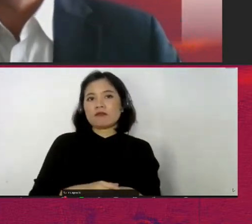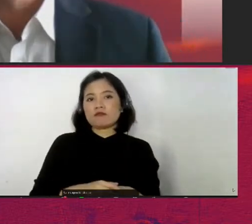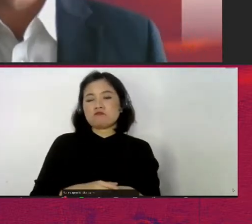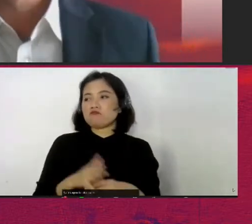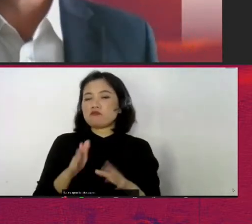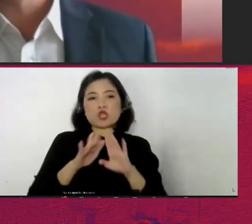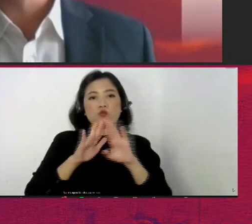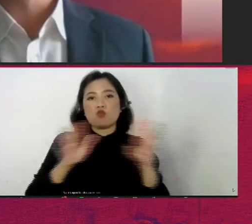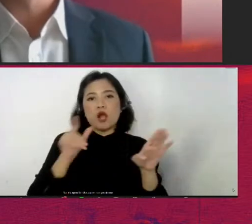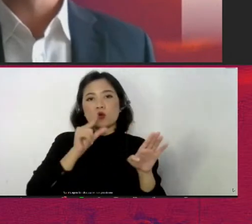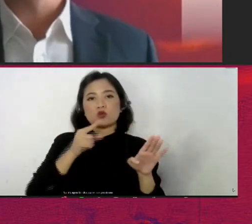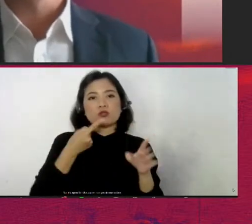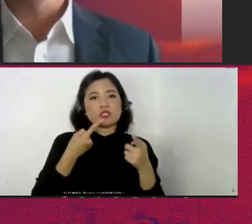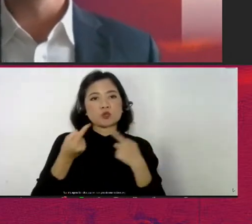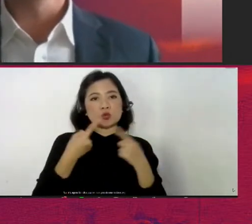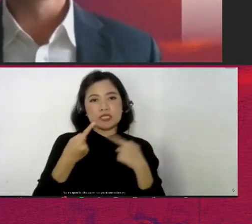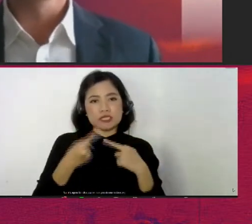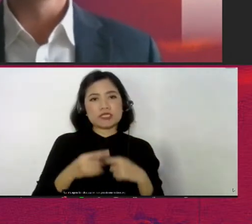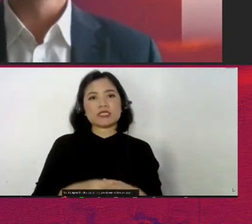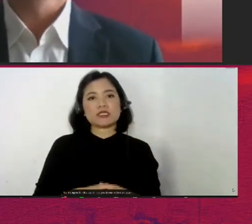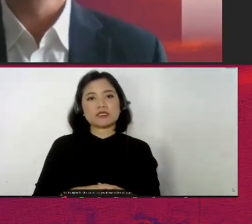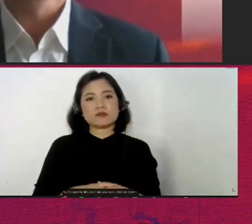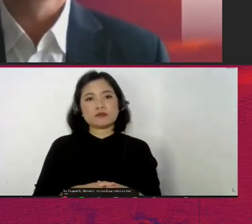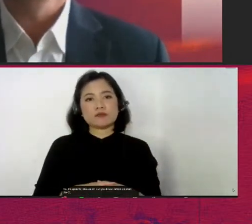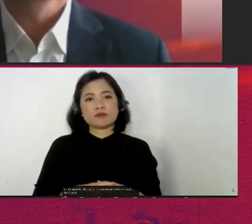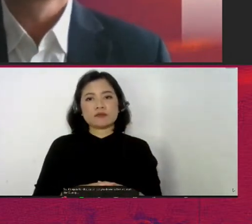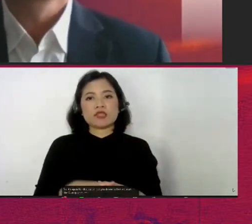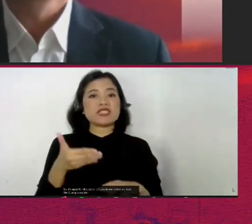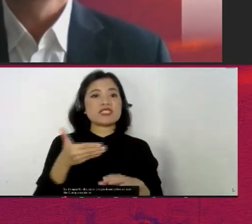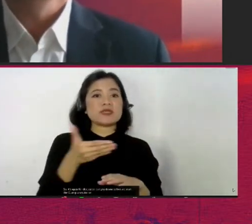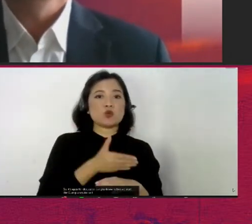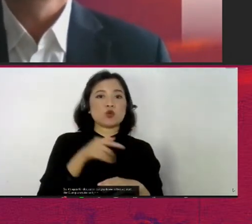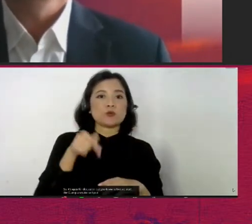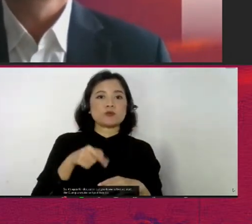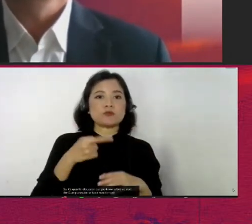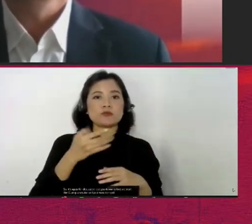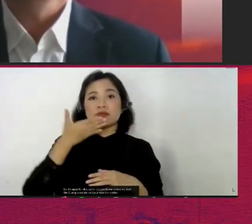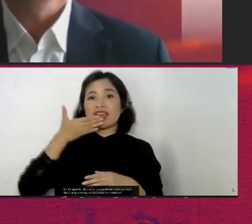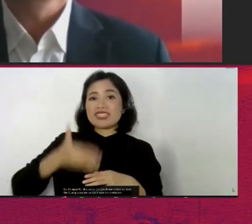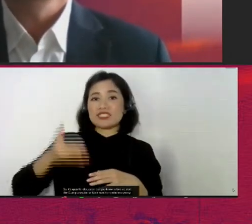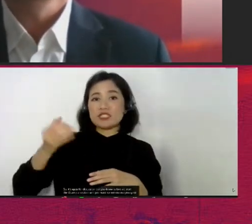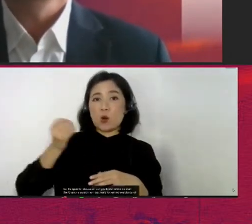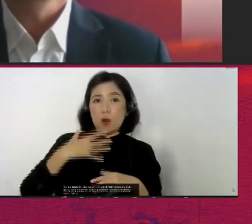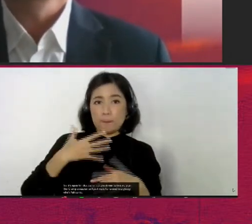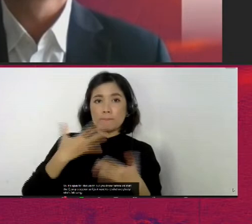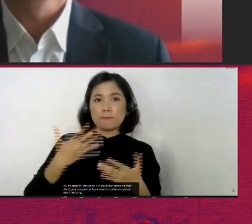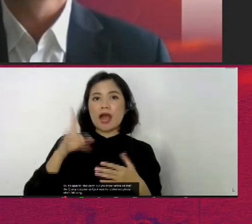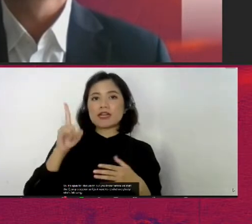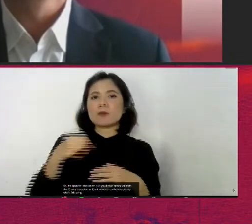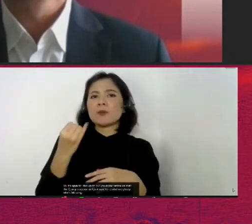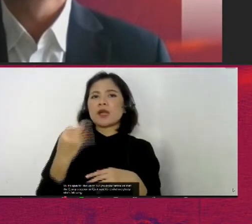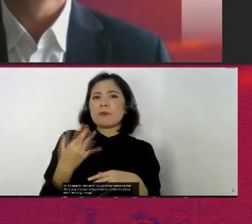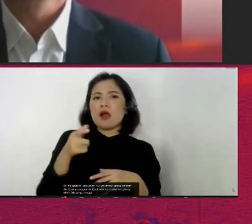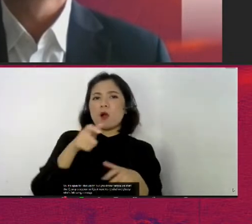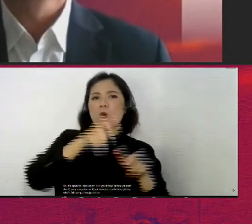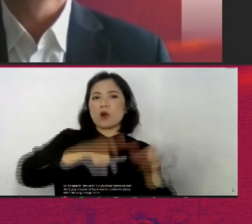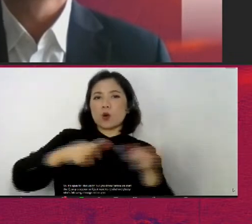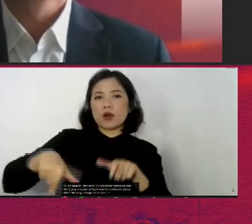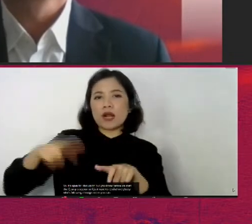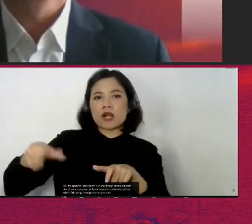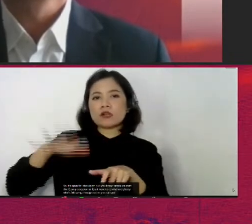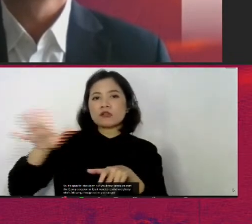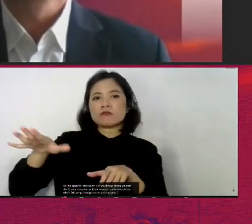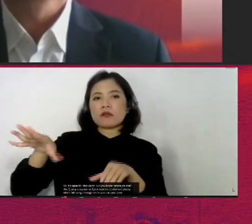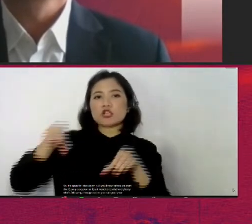but before we start the Q&A session, so I just want to remind everybody who's following through Zoom, you can post